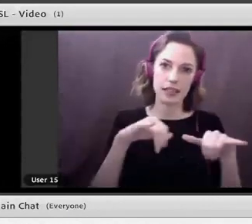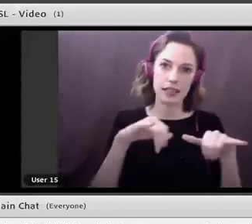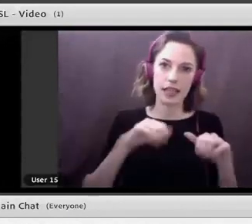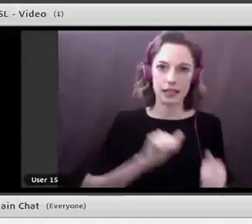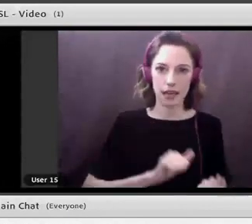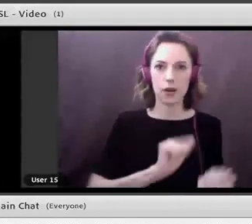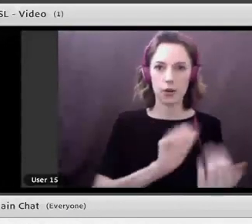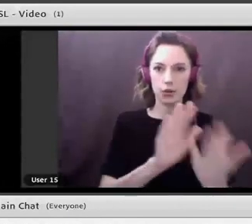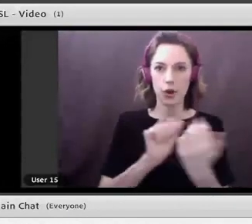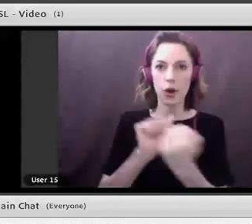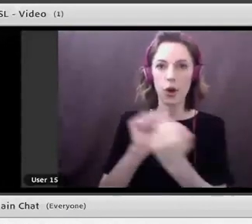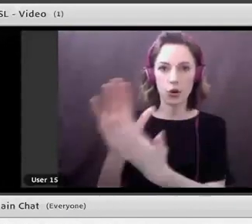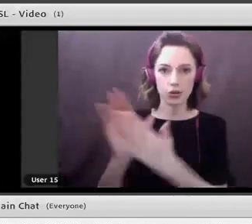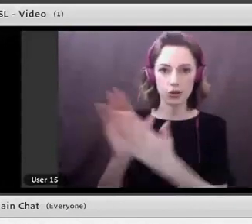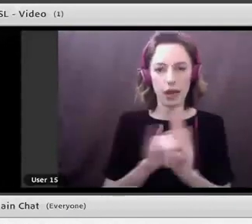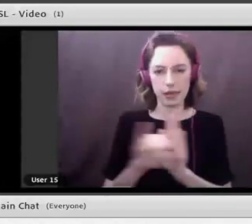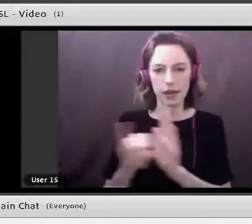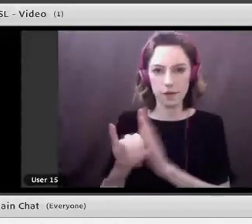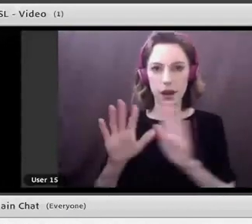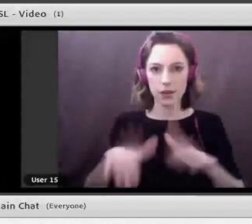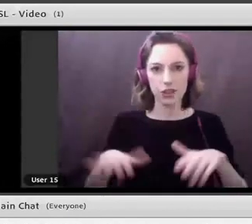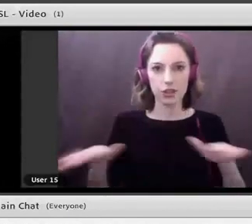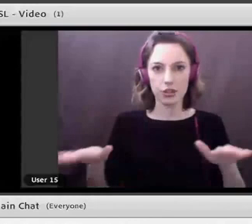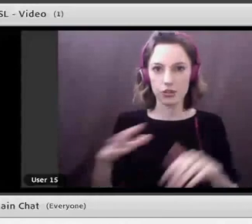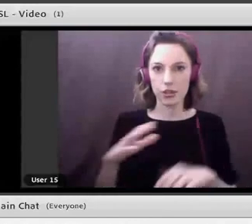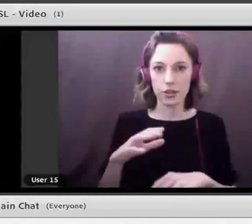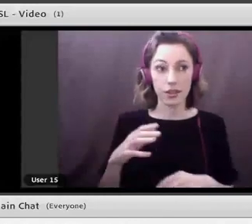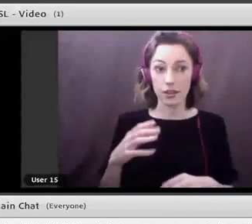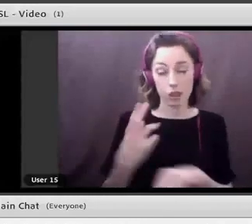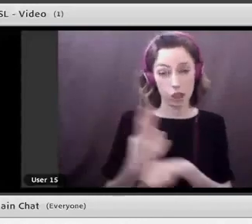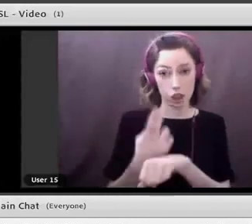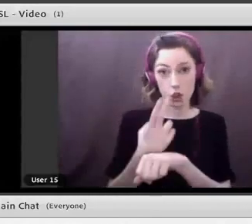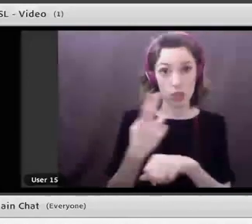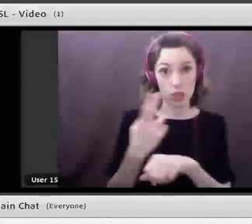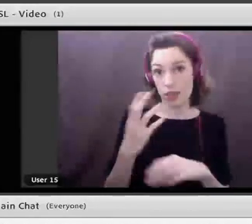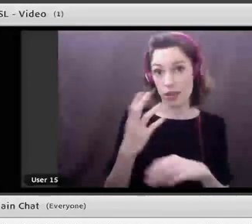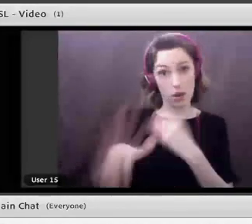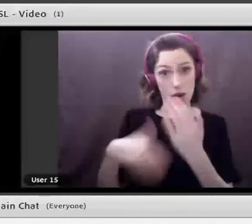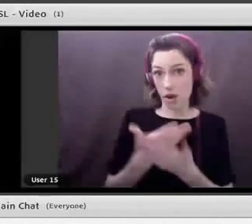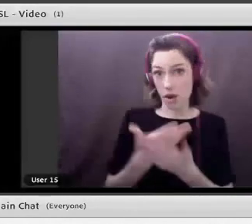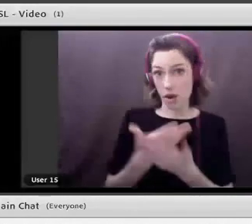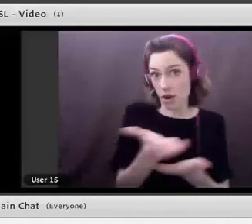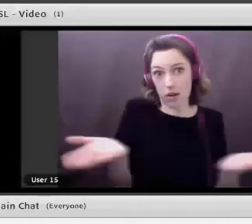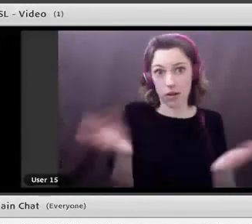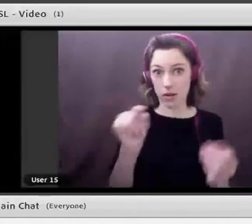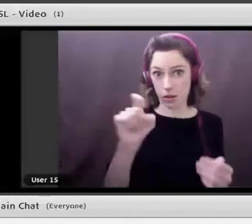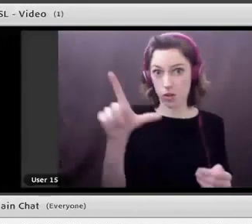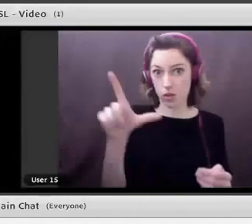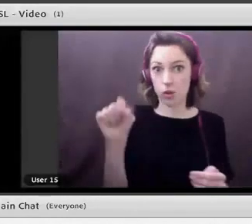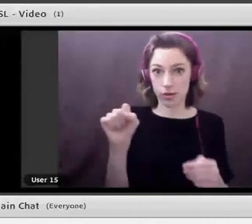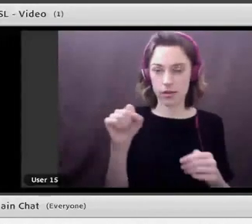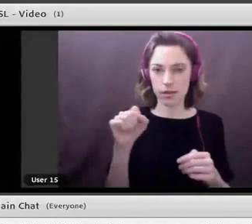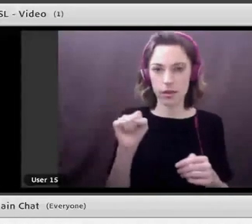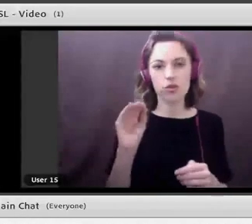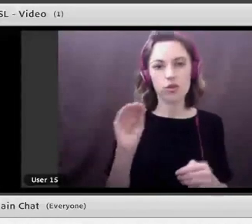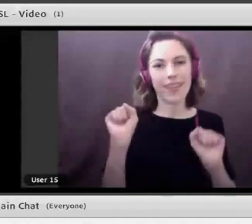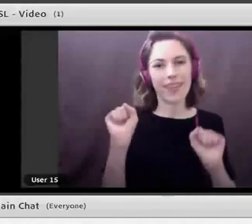in across all the different types of data tools so that they can be used in conjunction with each other.